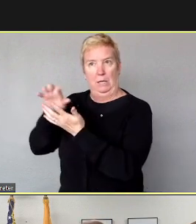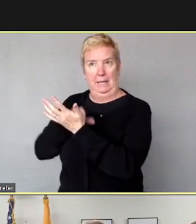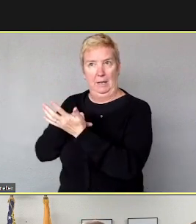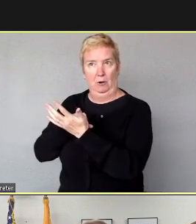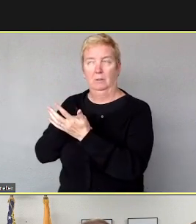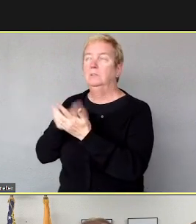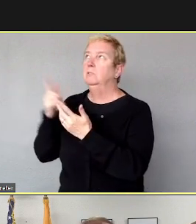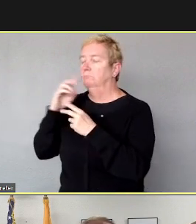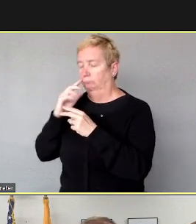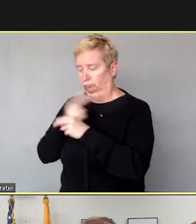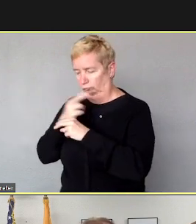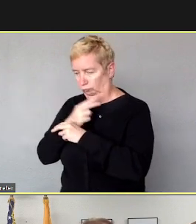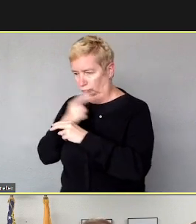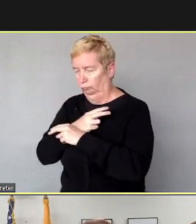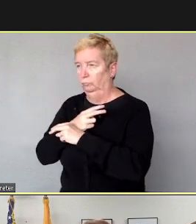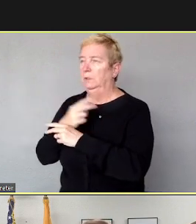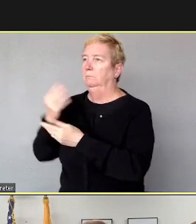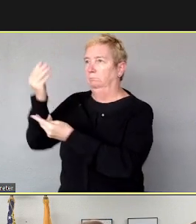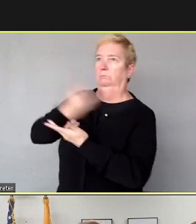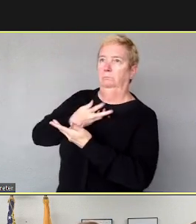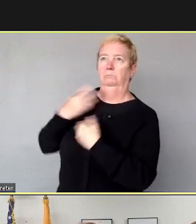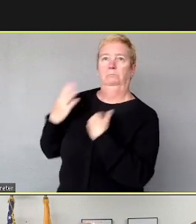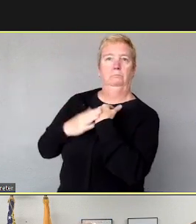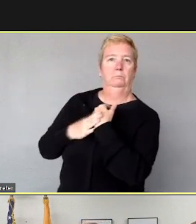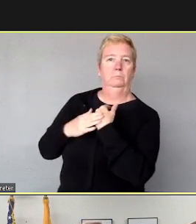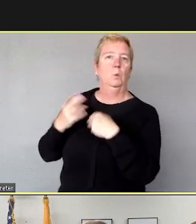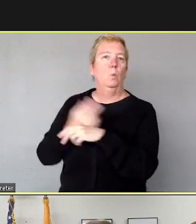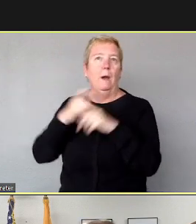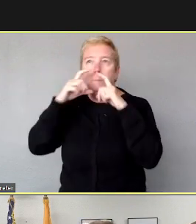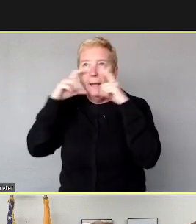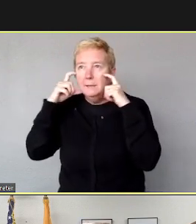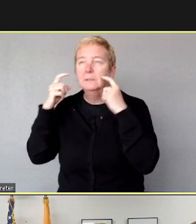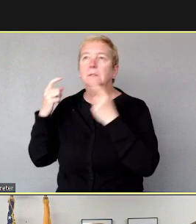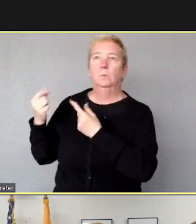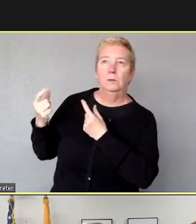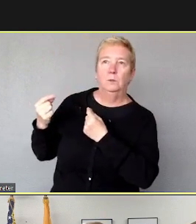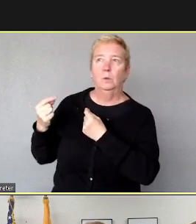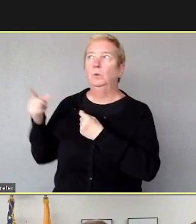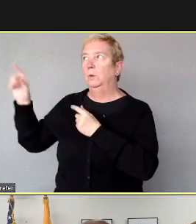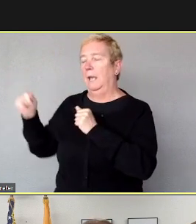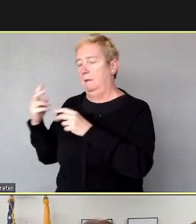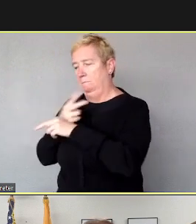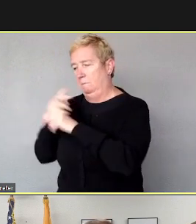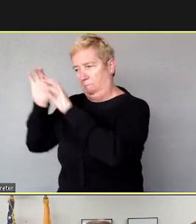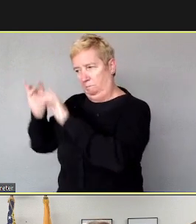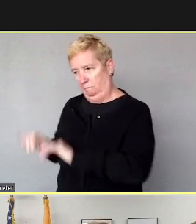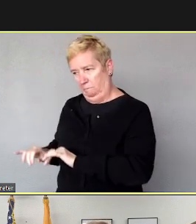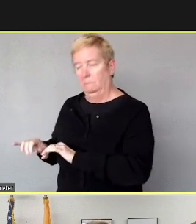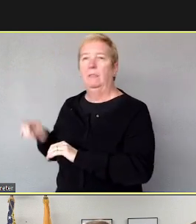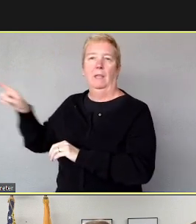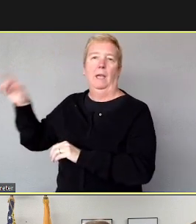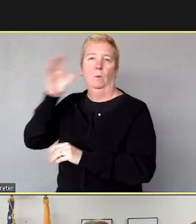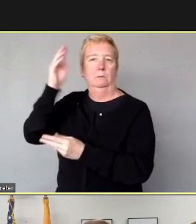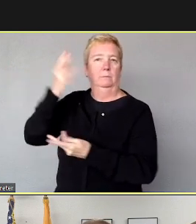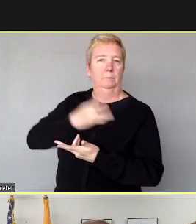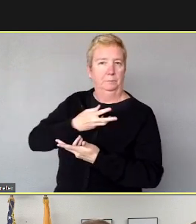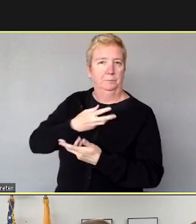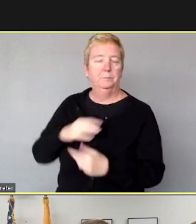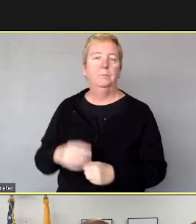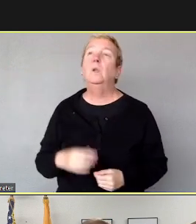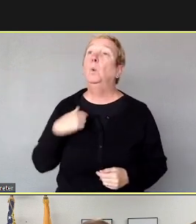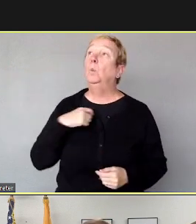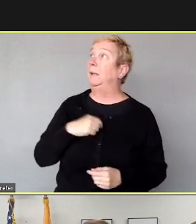it to people every single day that will tell you what to do if you have COVID or if you've had exposure to someone with COVID. And we think that